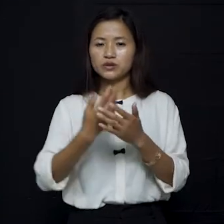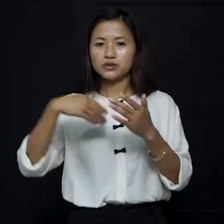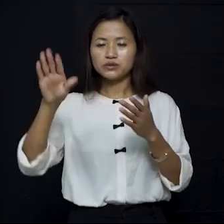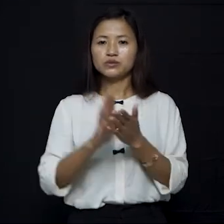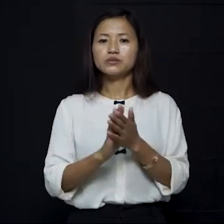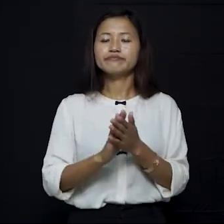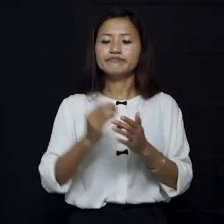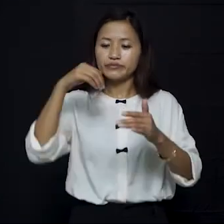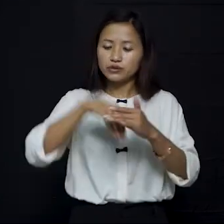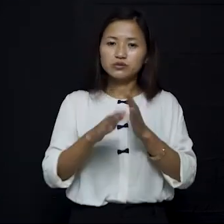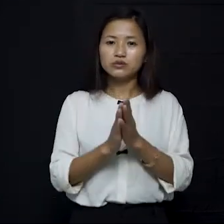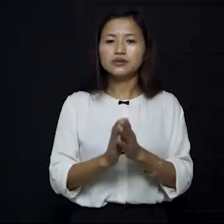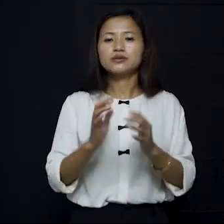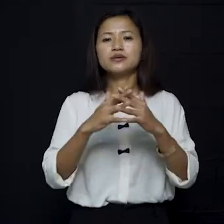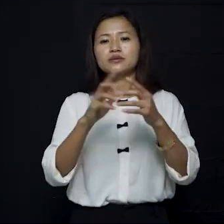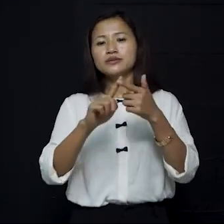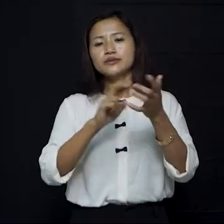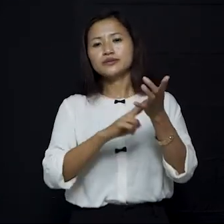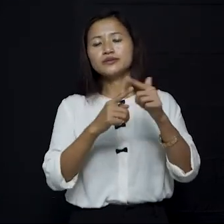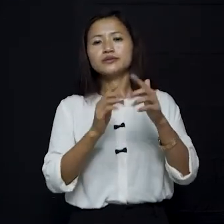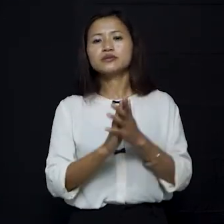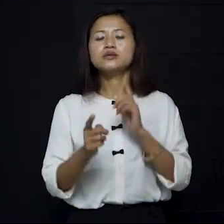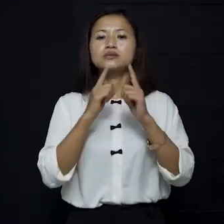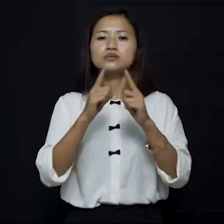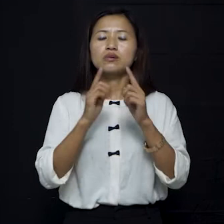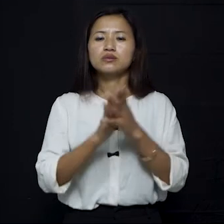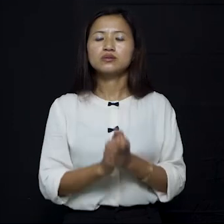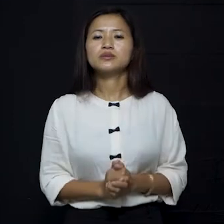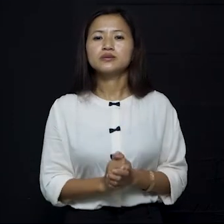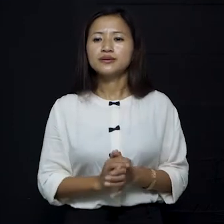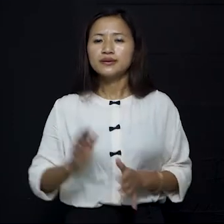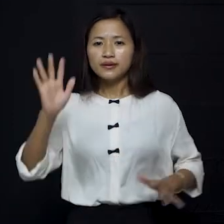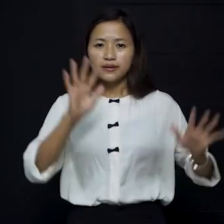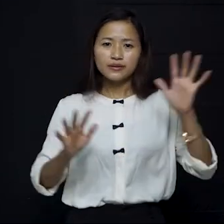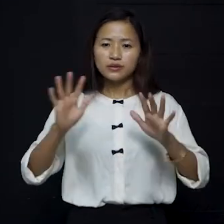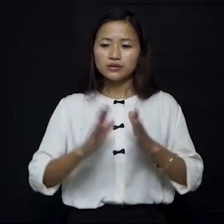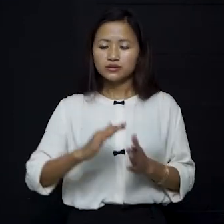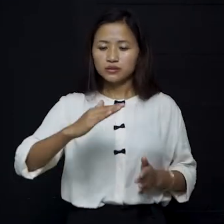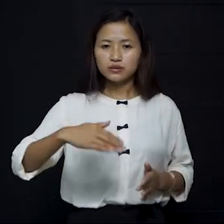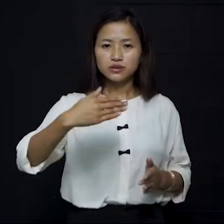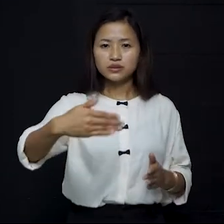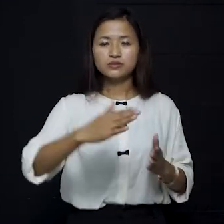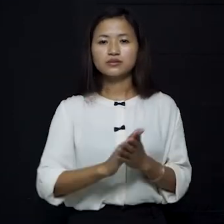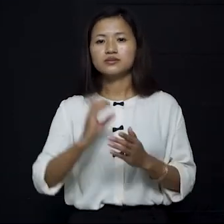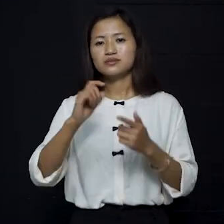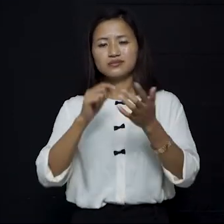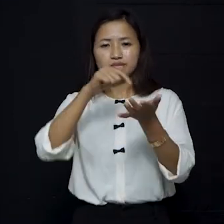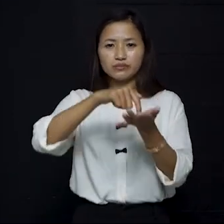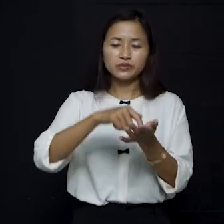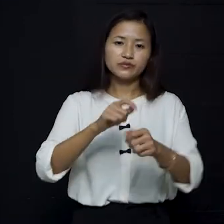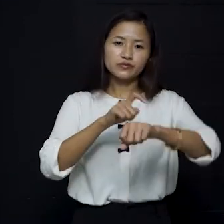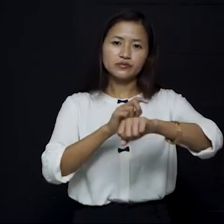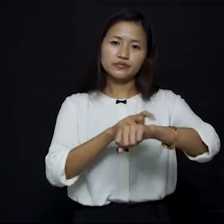tense, as the name itself suggests, we will talk about an action that was continuing at a certain point of